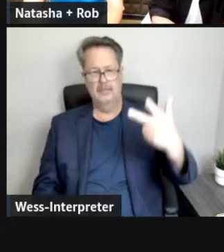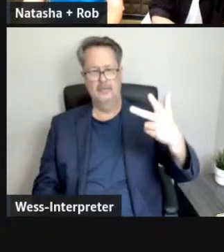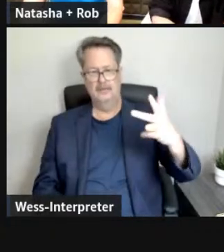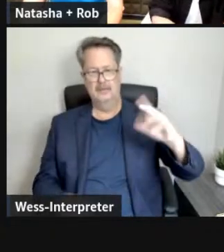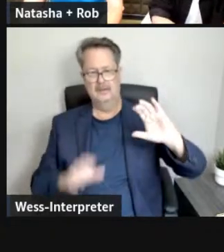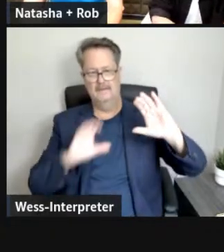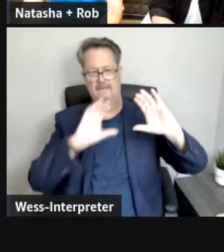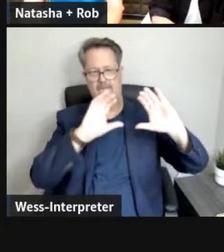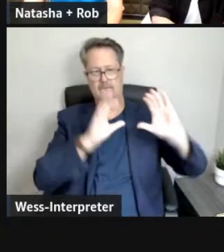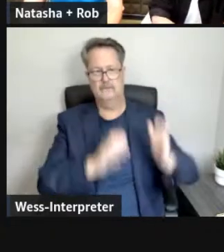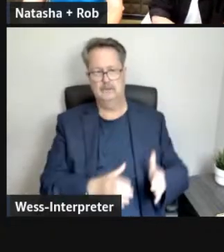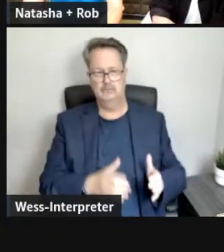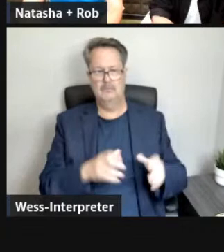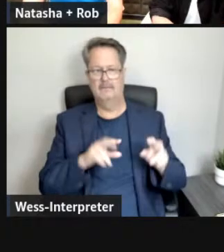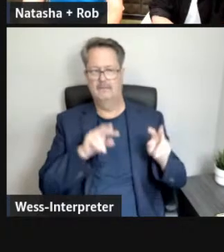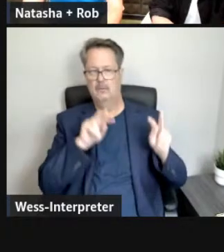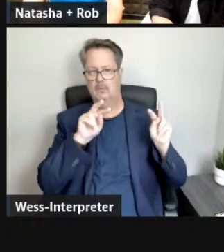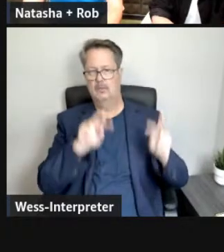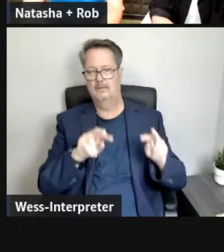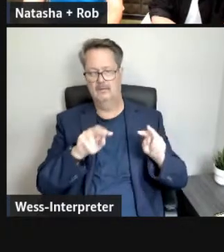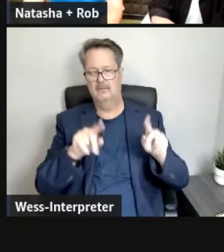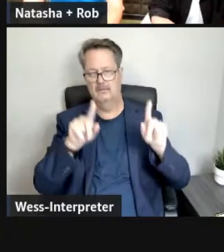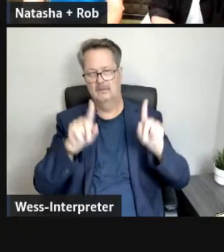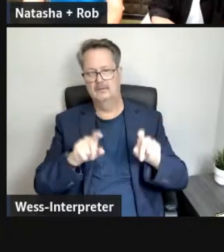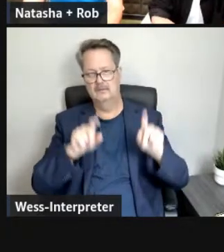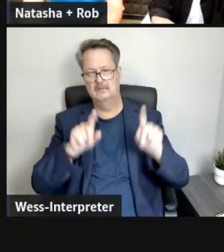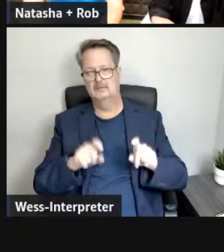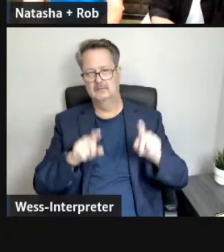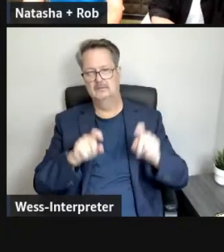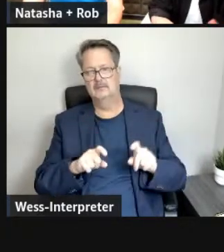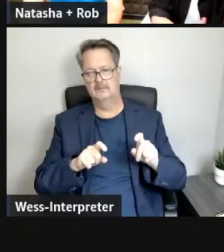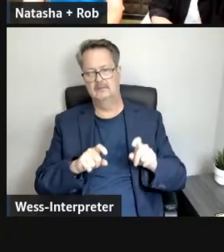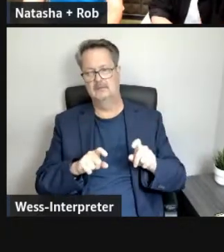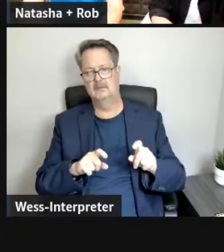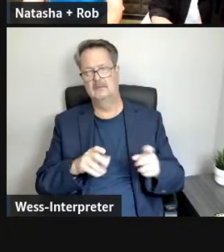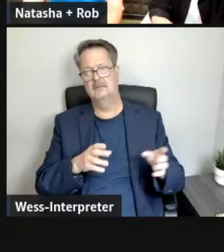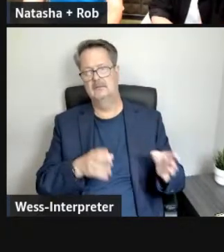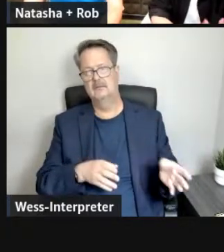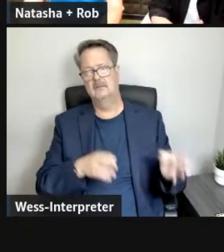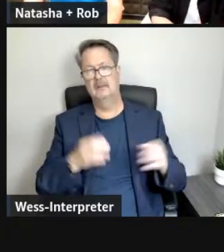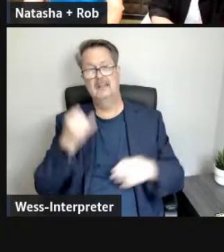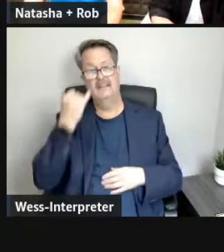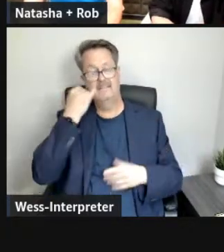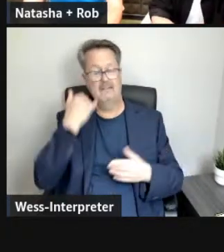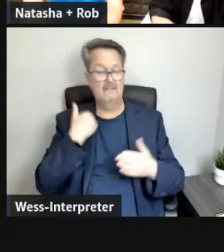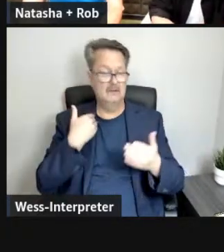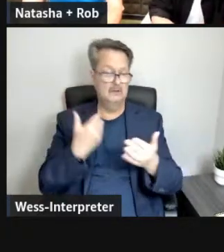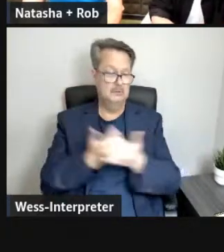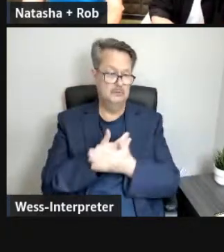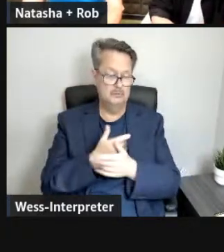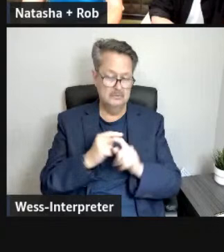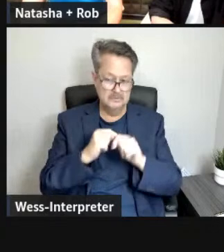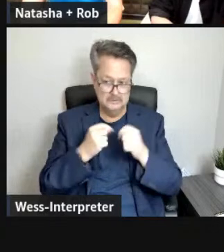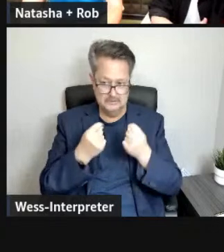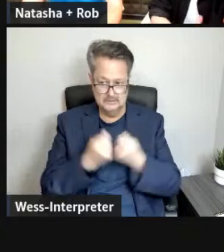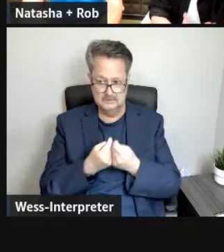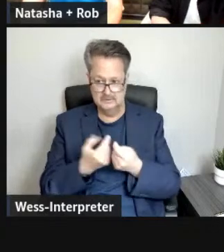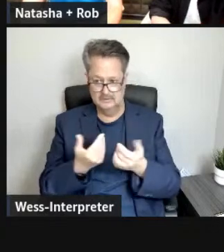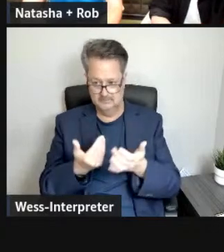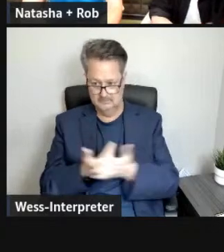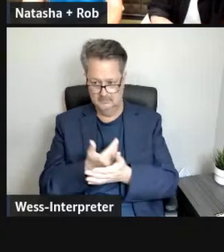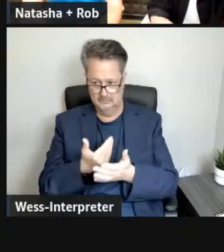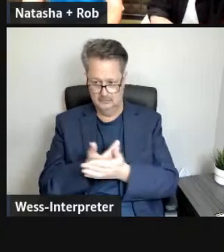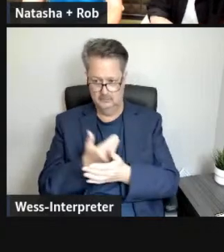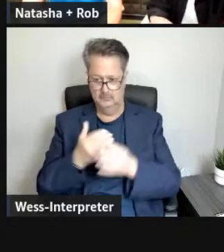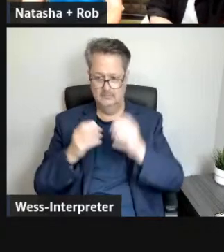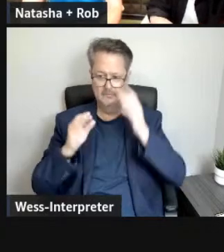look after and test as part of your upgrade process. If you have a new team or a new requirement for your cluster, you'll need to create a